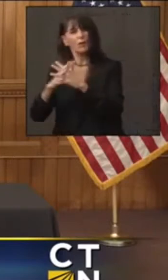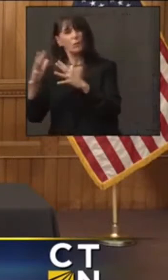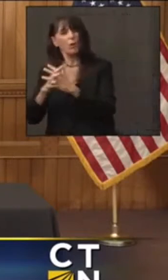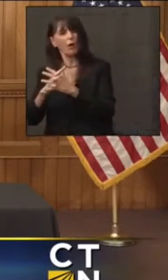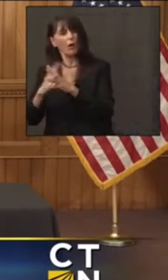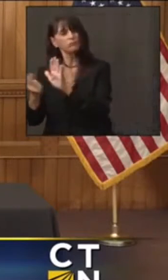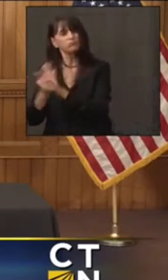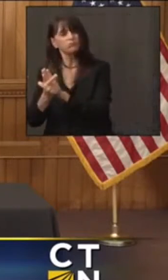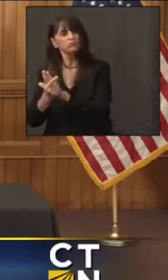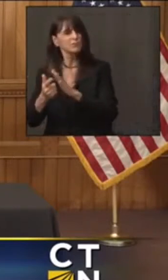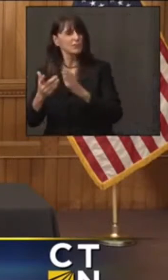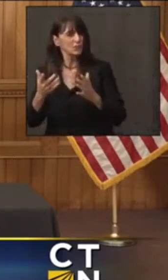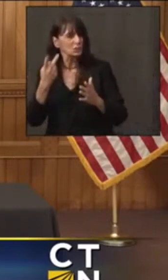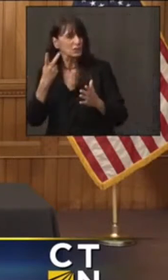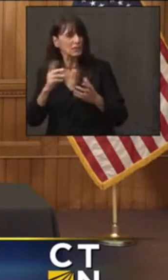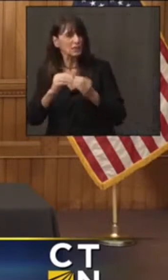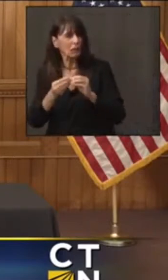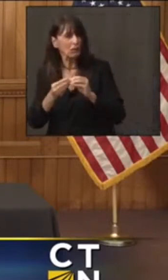area at all?